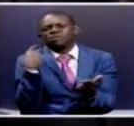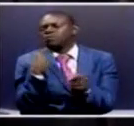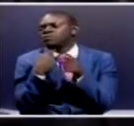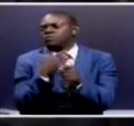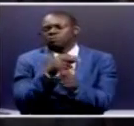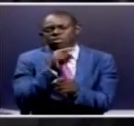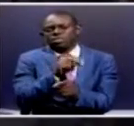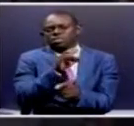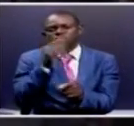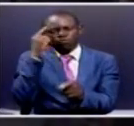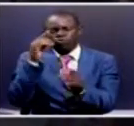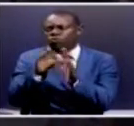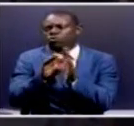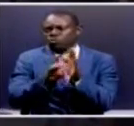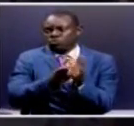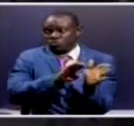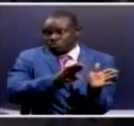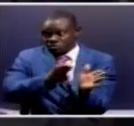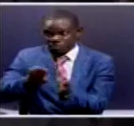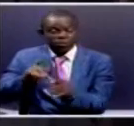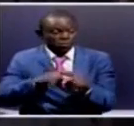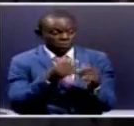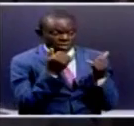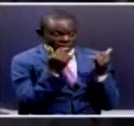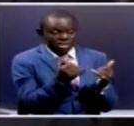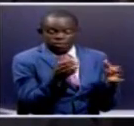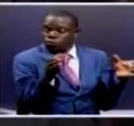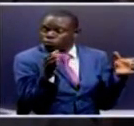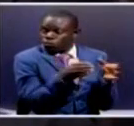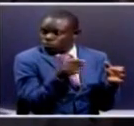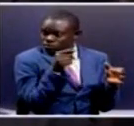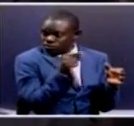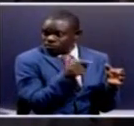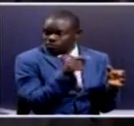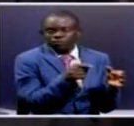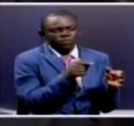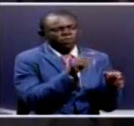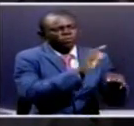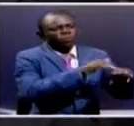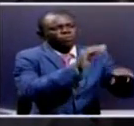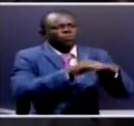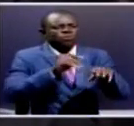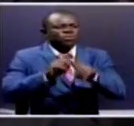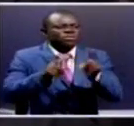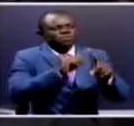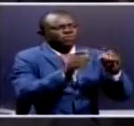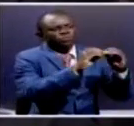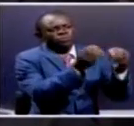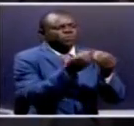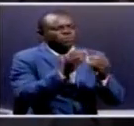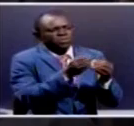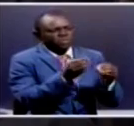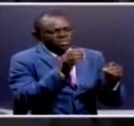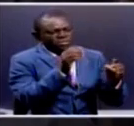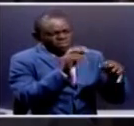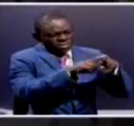together stakeholders to come and dialogue and then make agree to amend the constitution. Agree